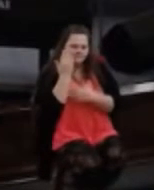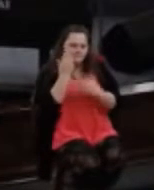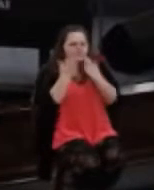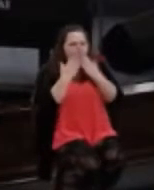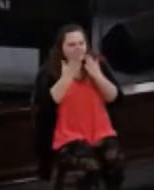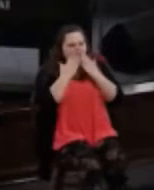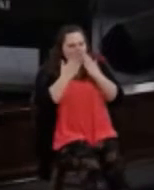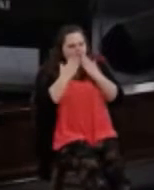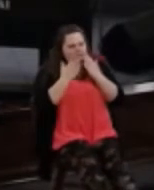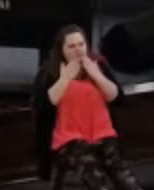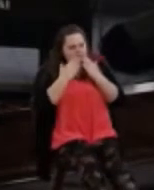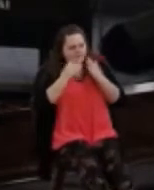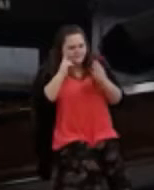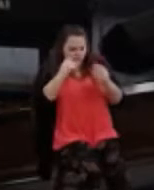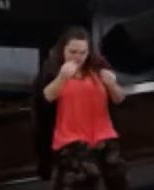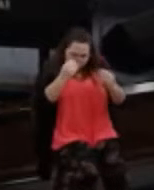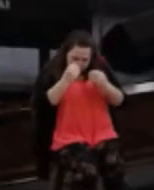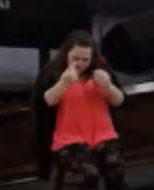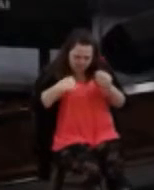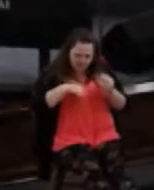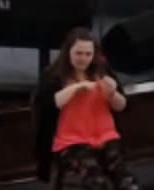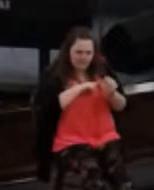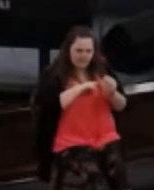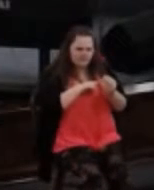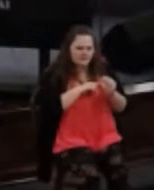you for teaching us.